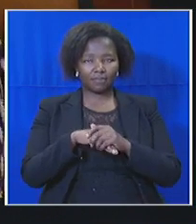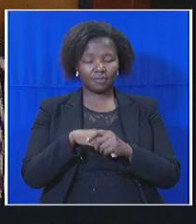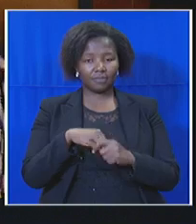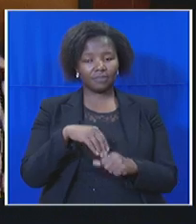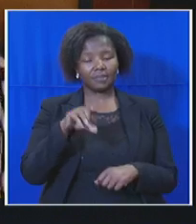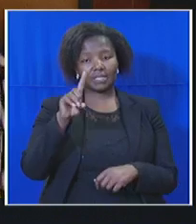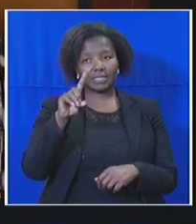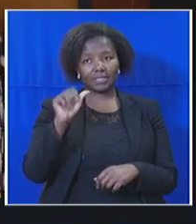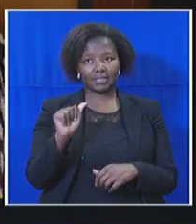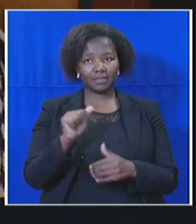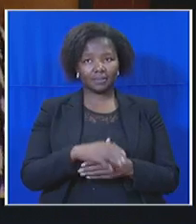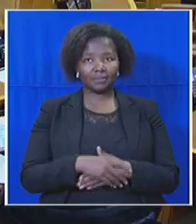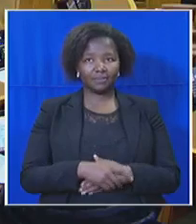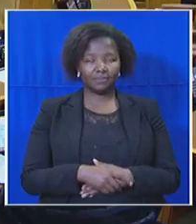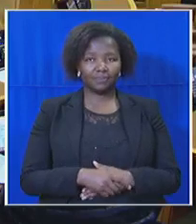Alliance.